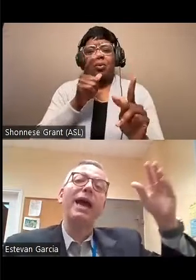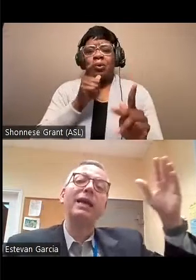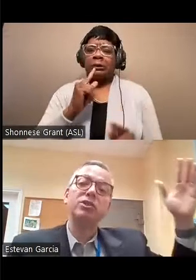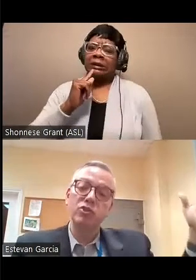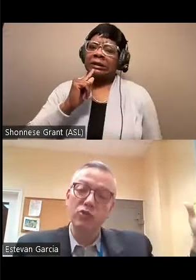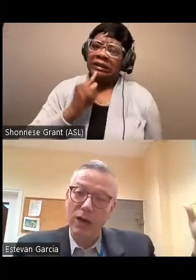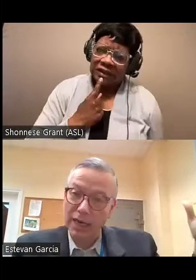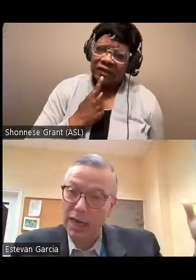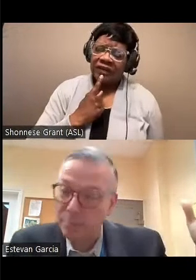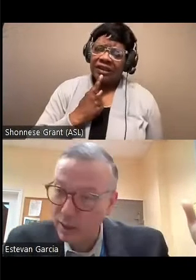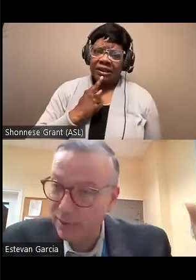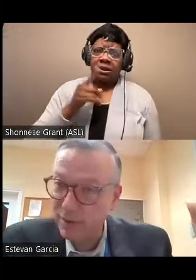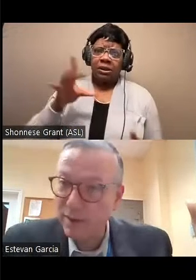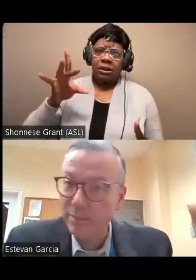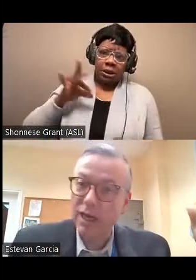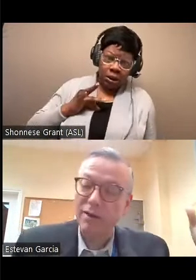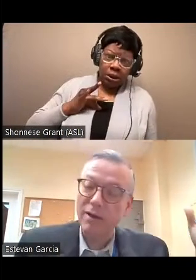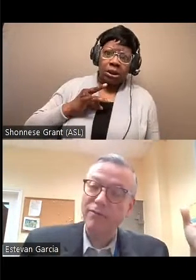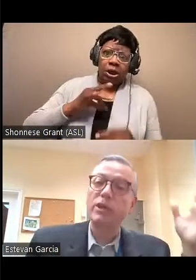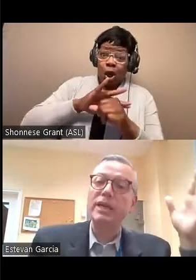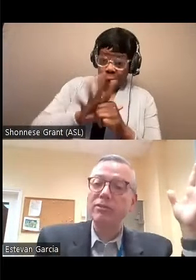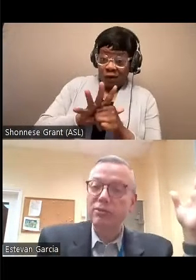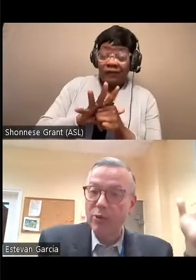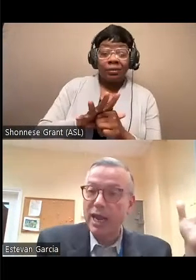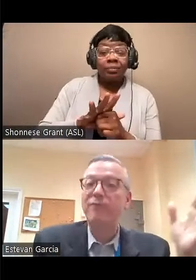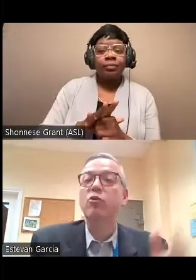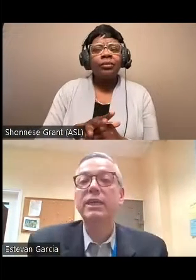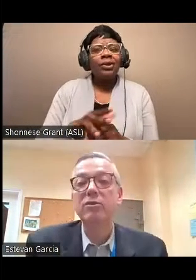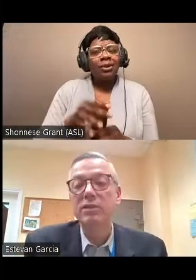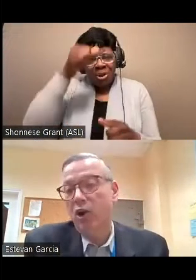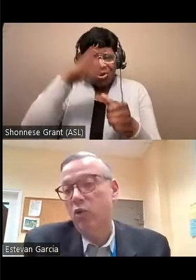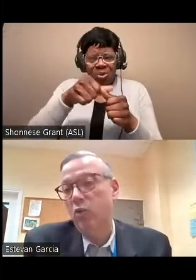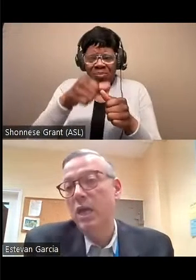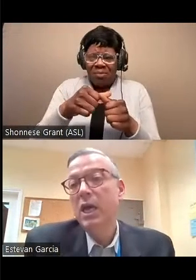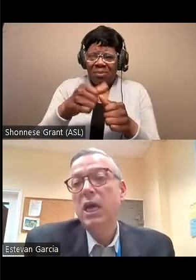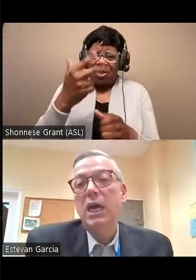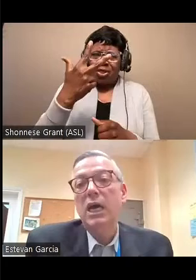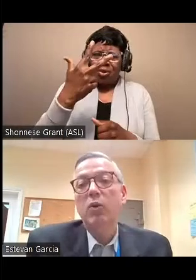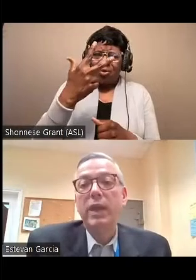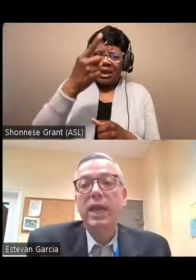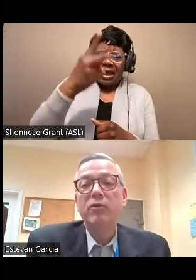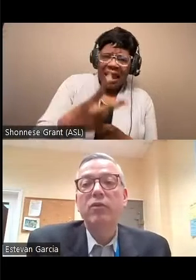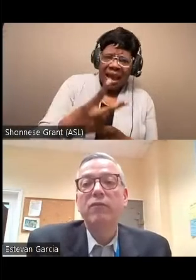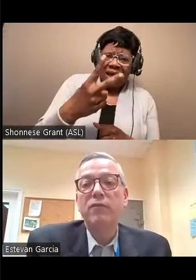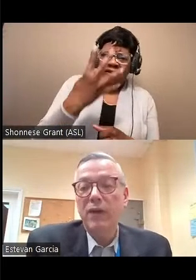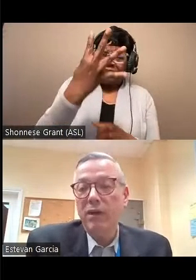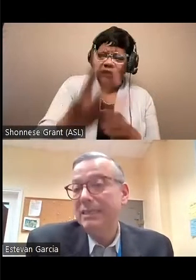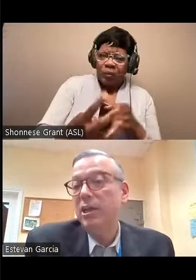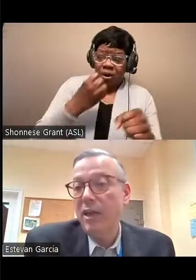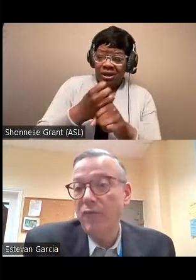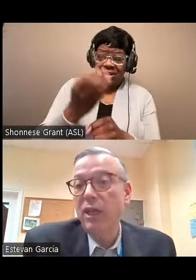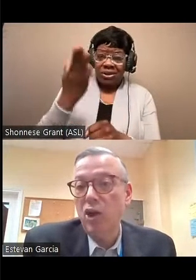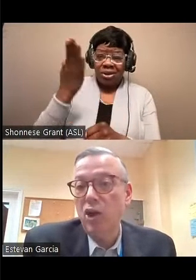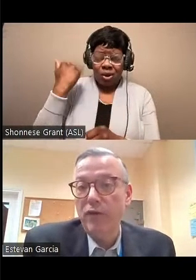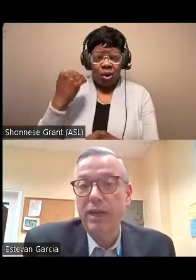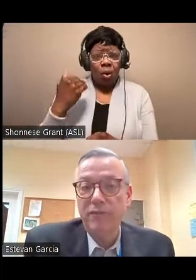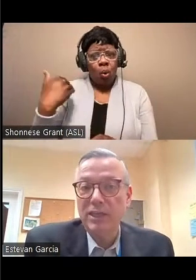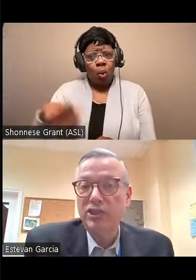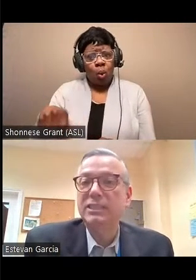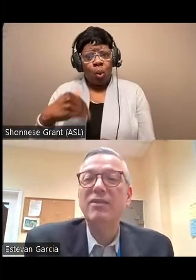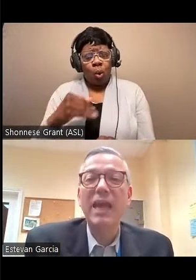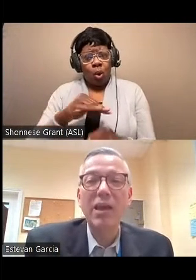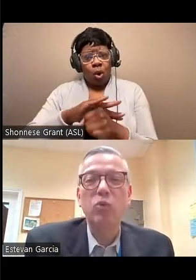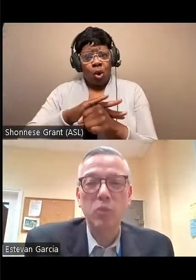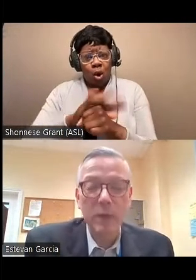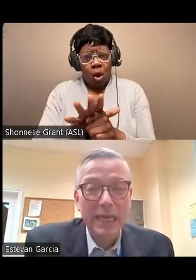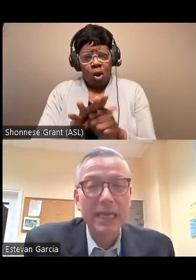remember back to a couple of 4 years, 3.5, 4 years ago, we had fairly significant COVID